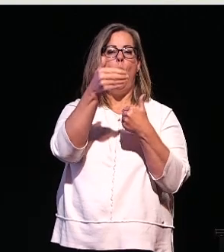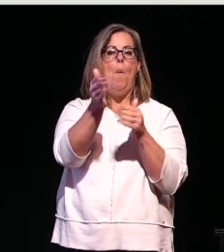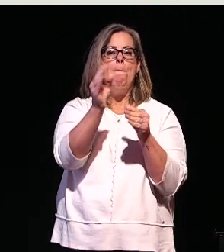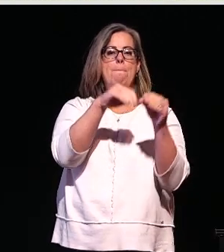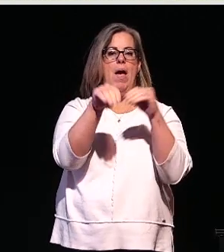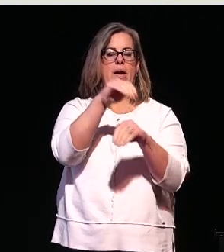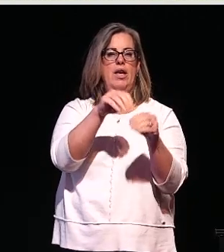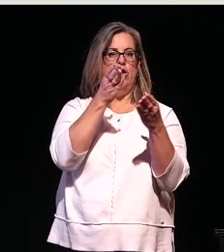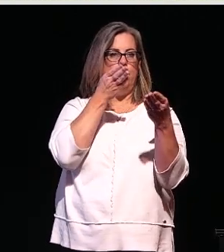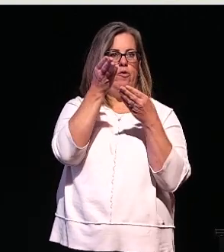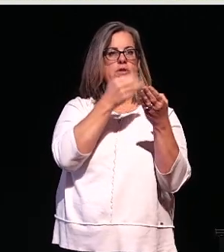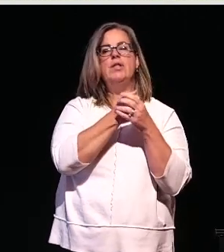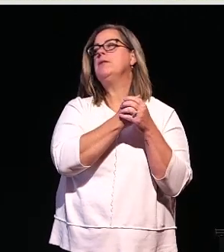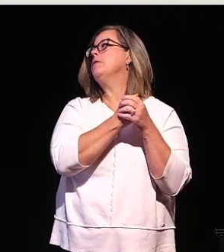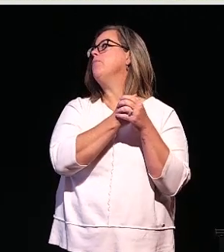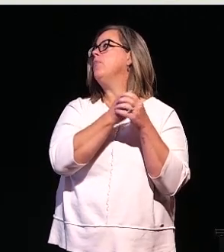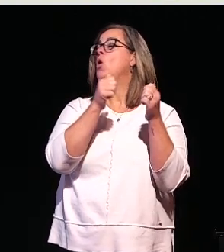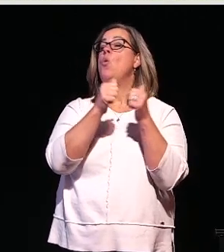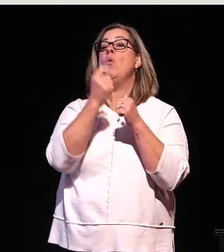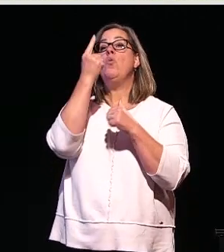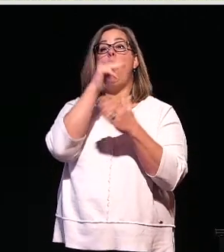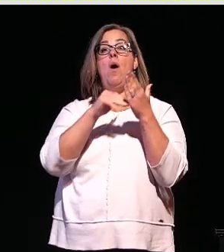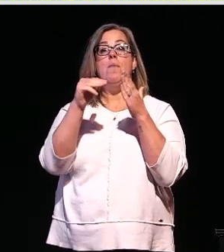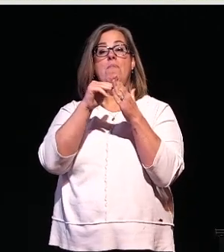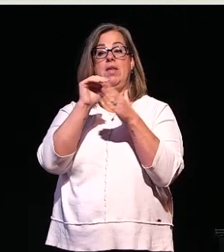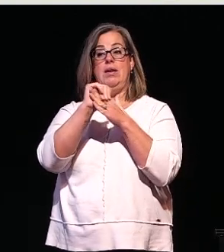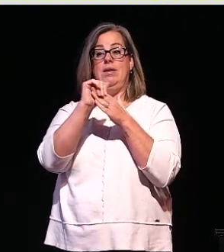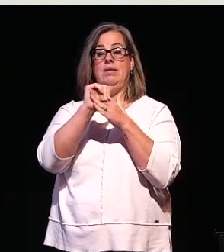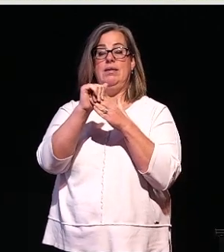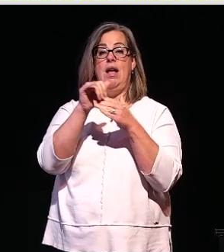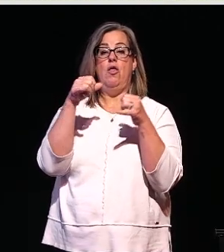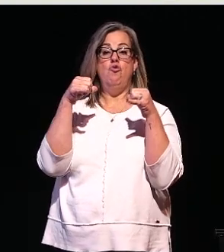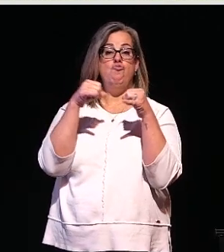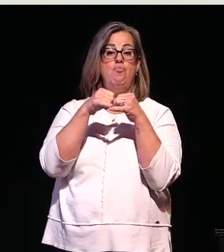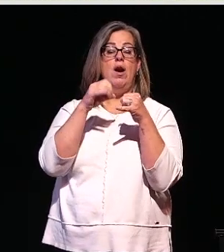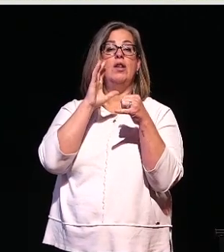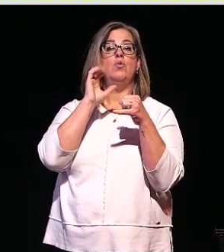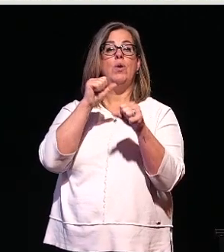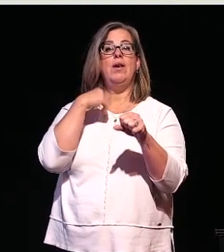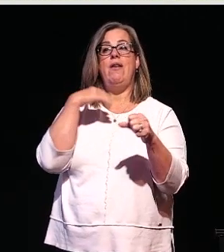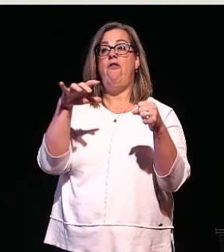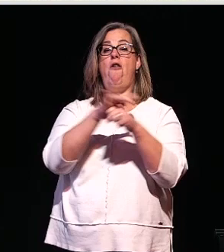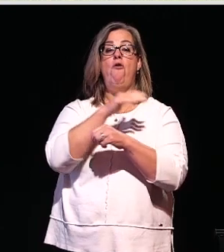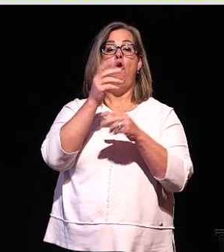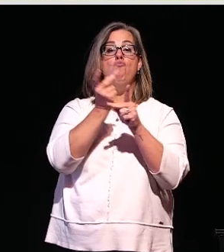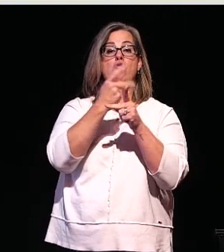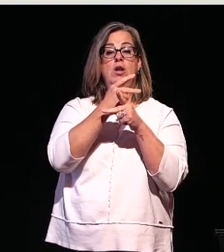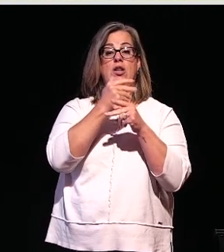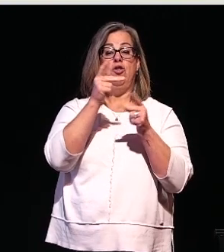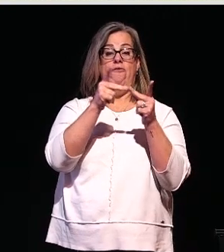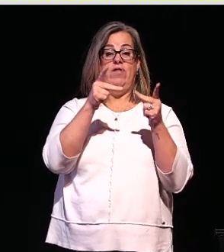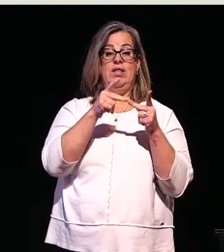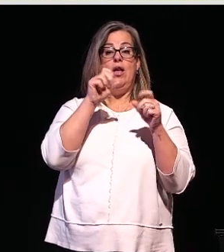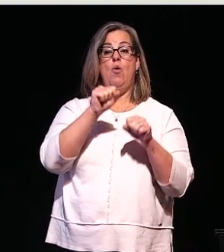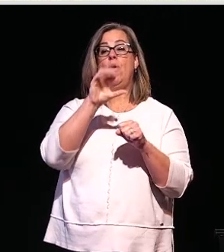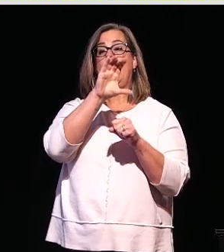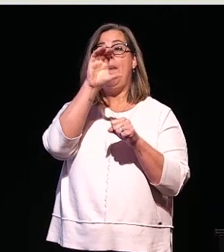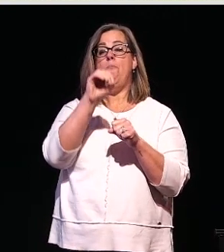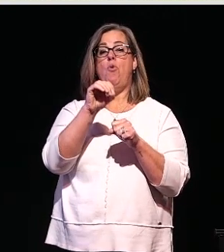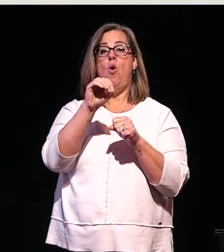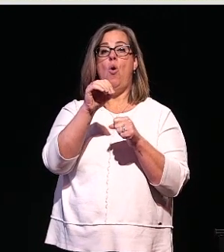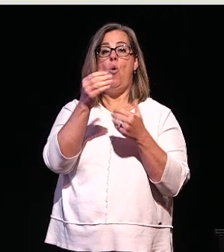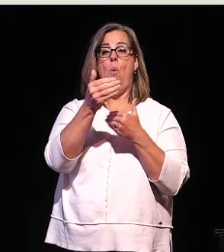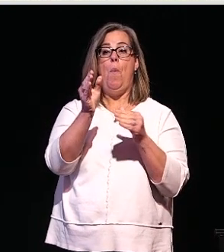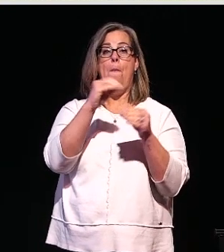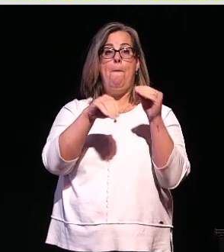year. With the $1 million prize, we'll have our full Geneva production facility. We'll be able to co-pack for 15 companies the